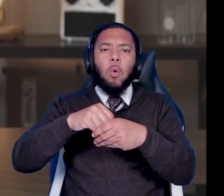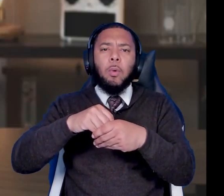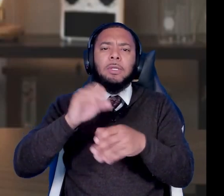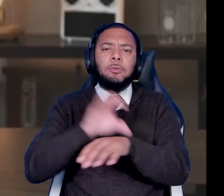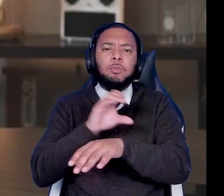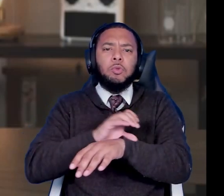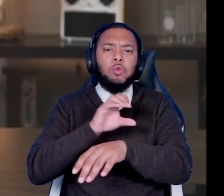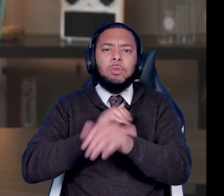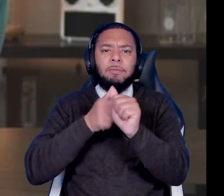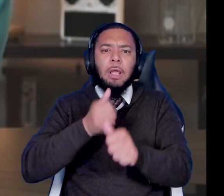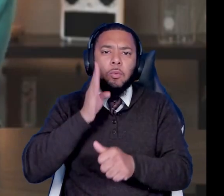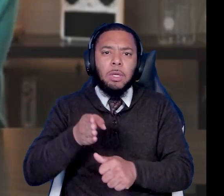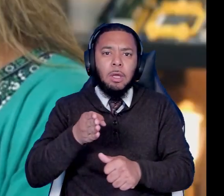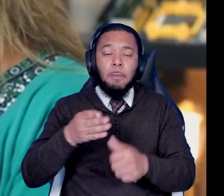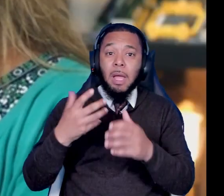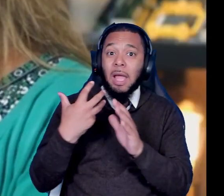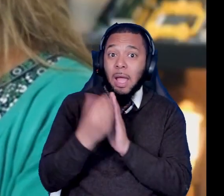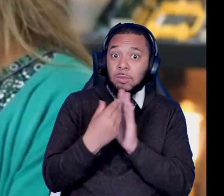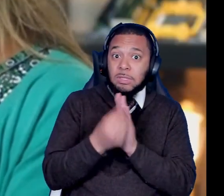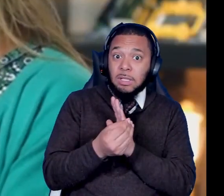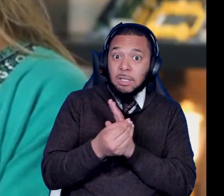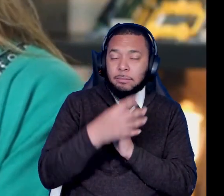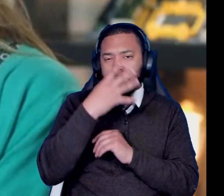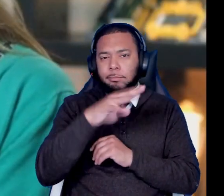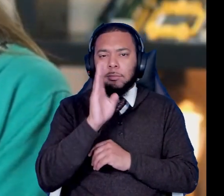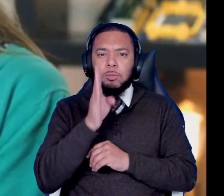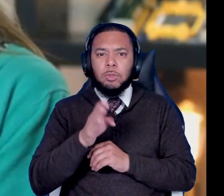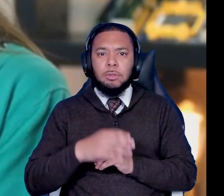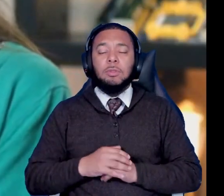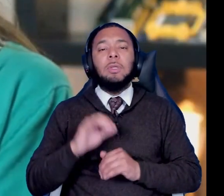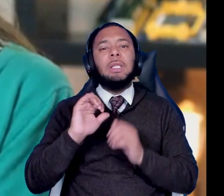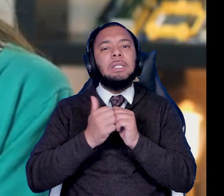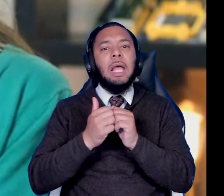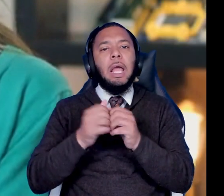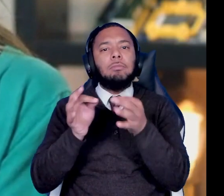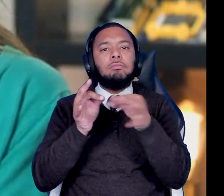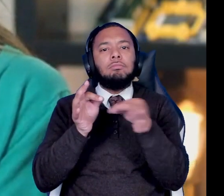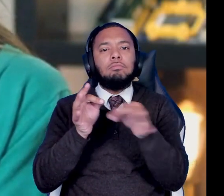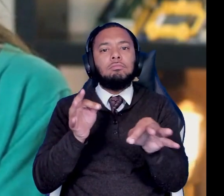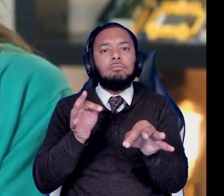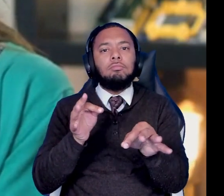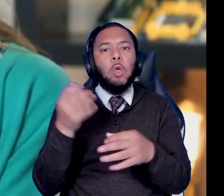can store information into a string variable and you can